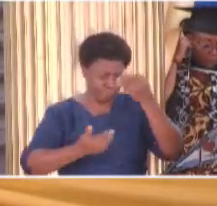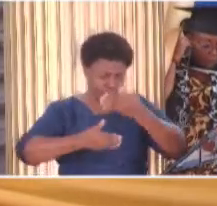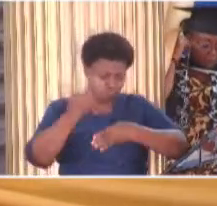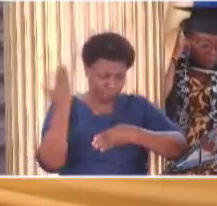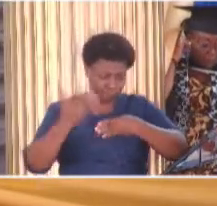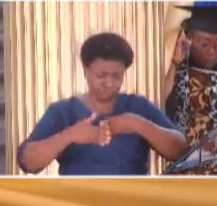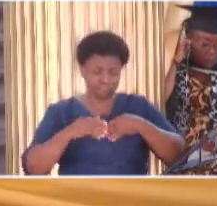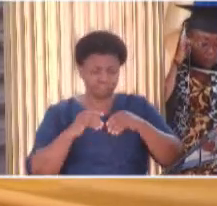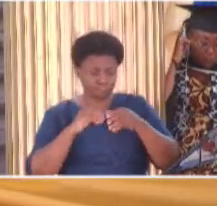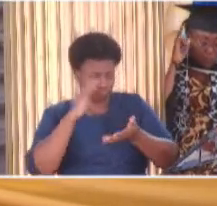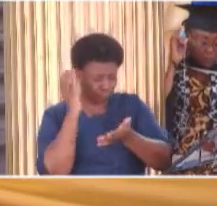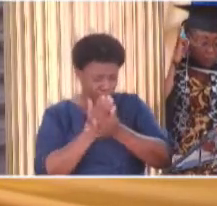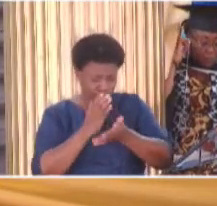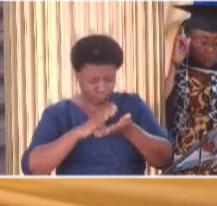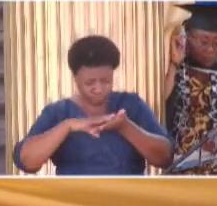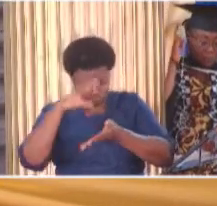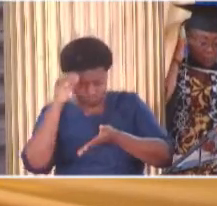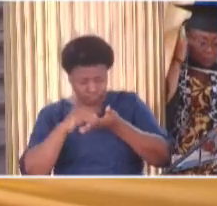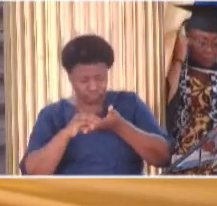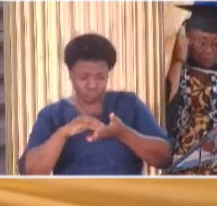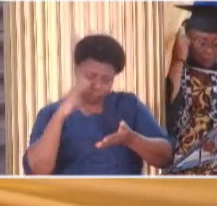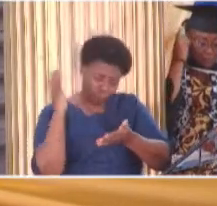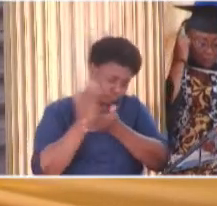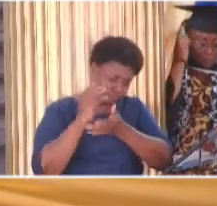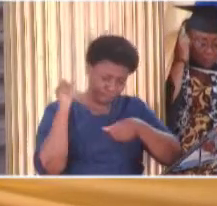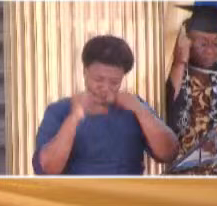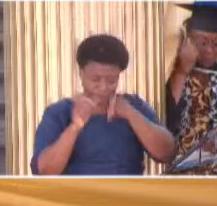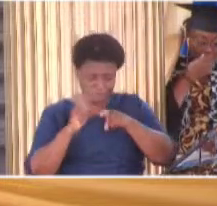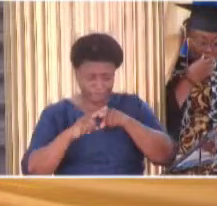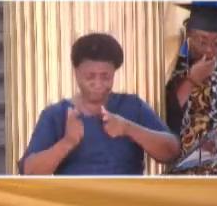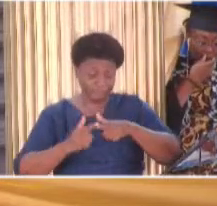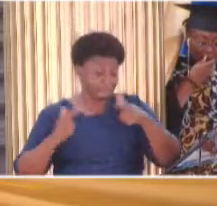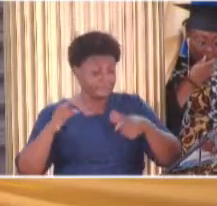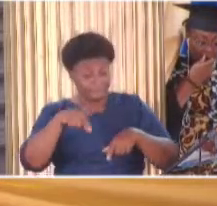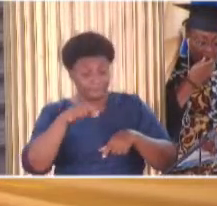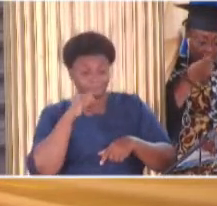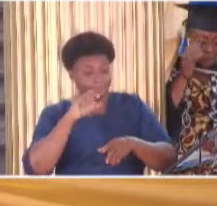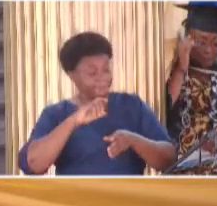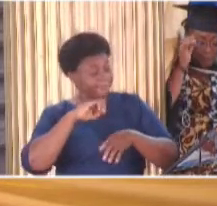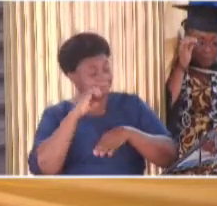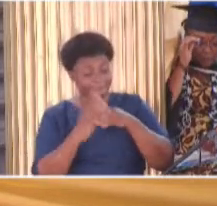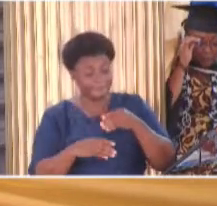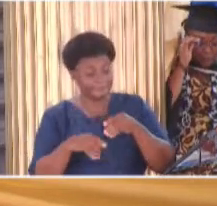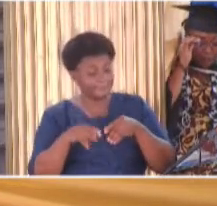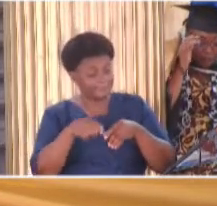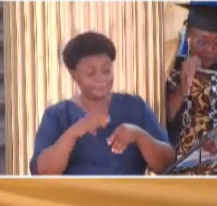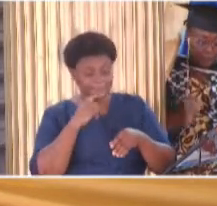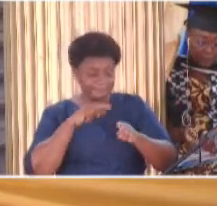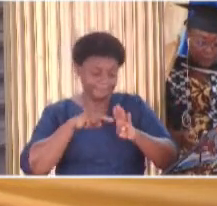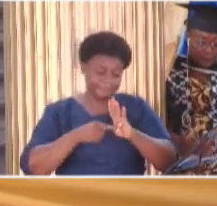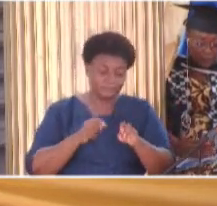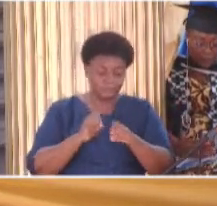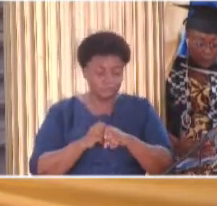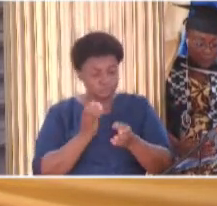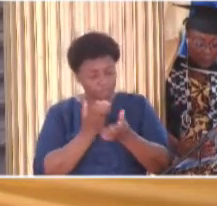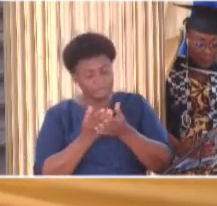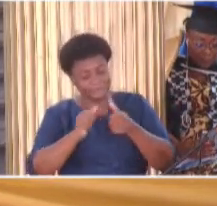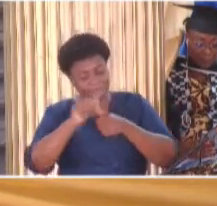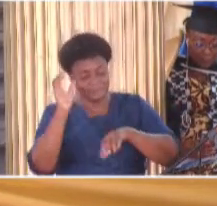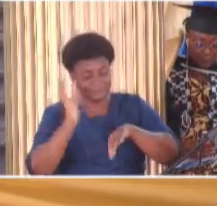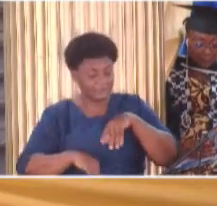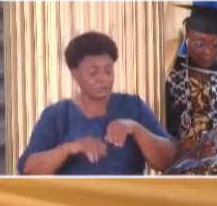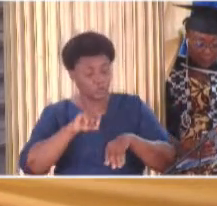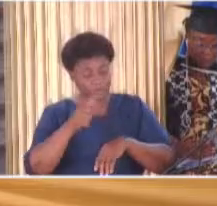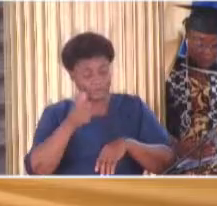learning, never stop striving for greatness. This is not the end. This is the beginning of something far greater than we